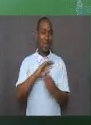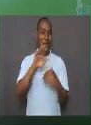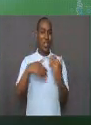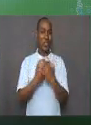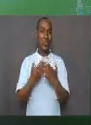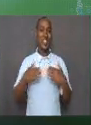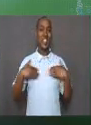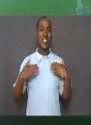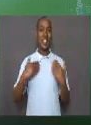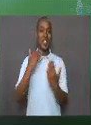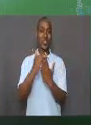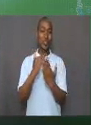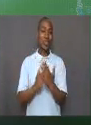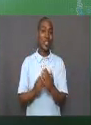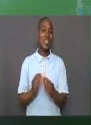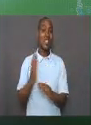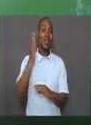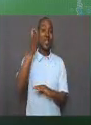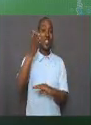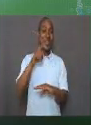everyone enjoyed the lesson today.